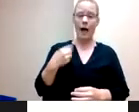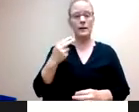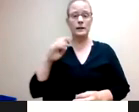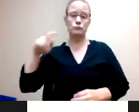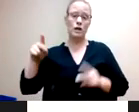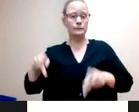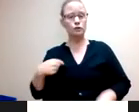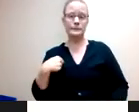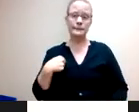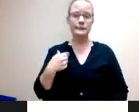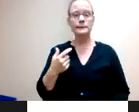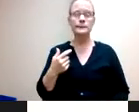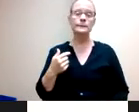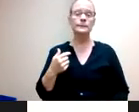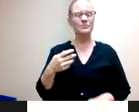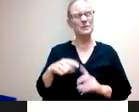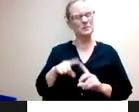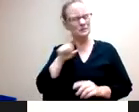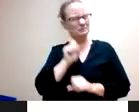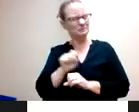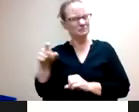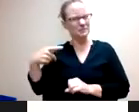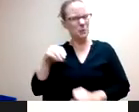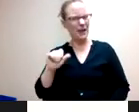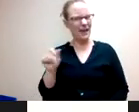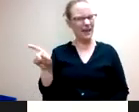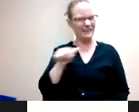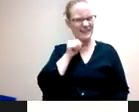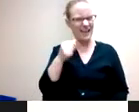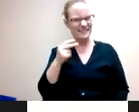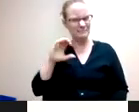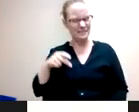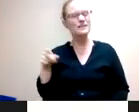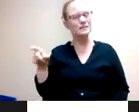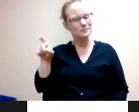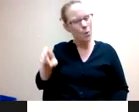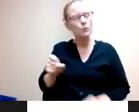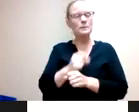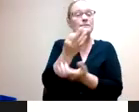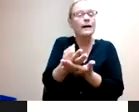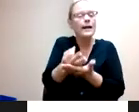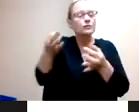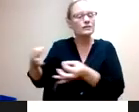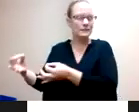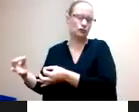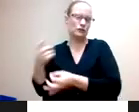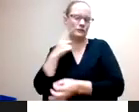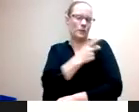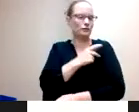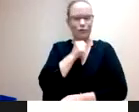proxy. And instead, they're the power of attorney, which is to make financial you know, interactions for the